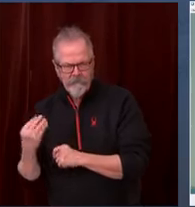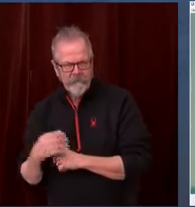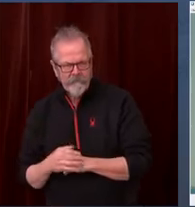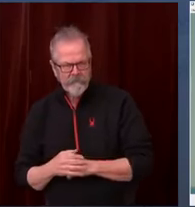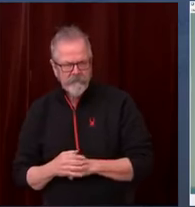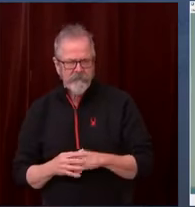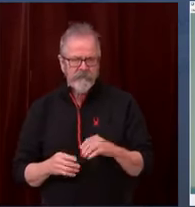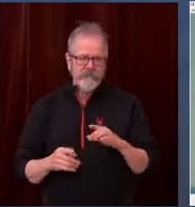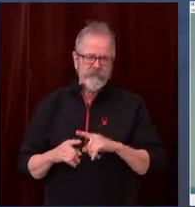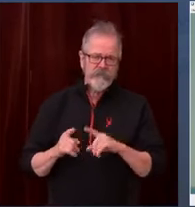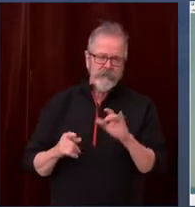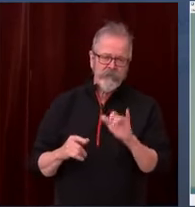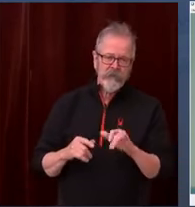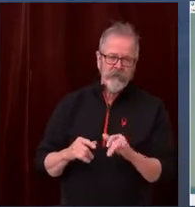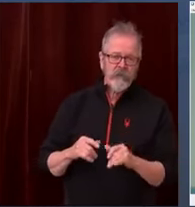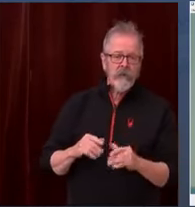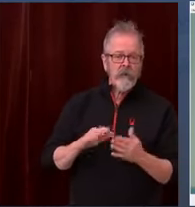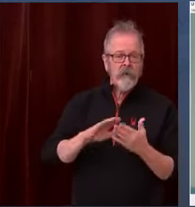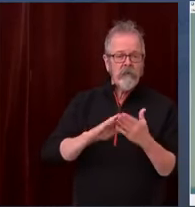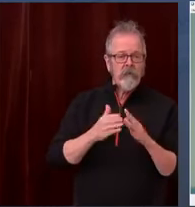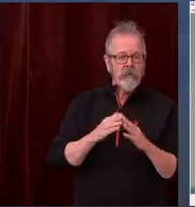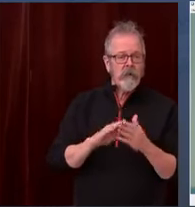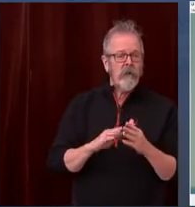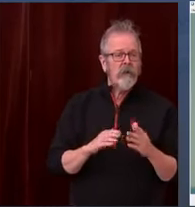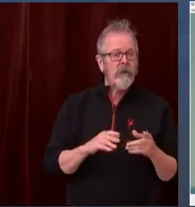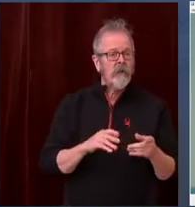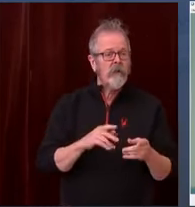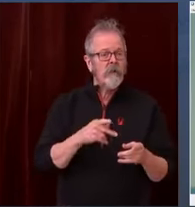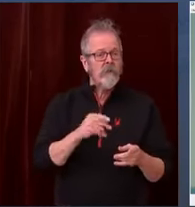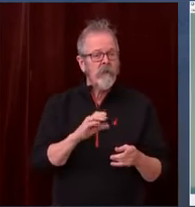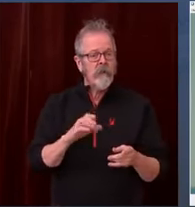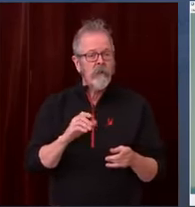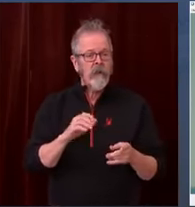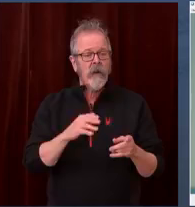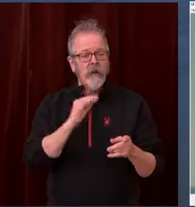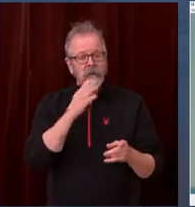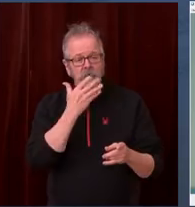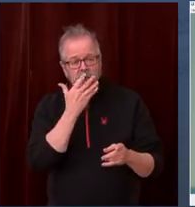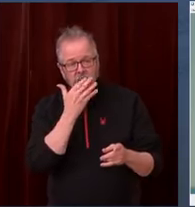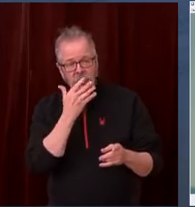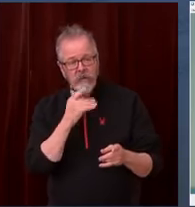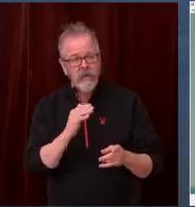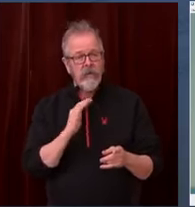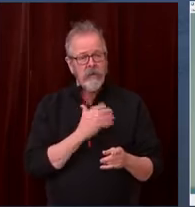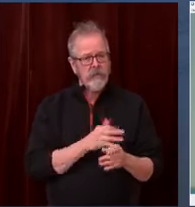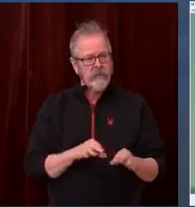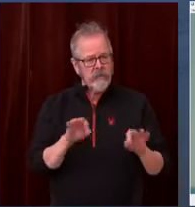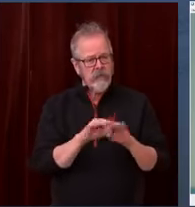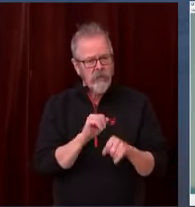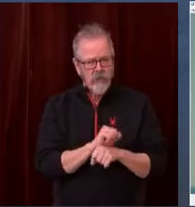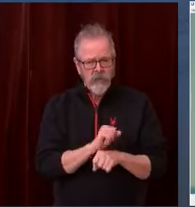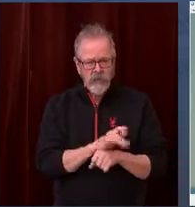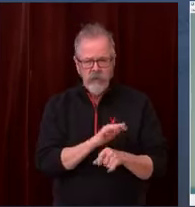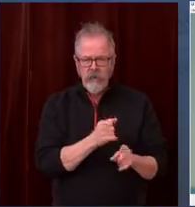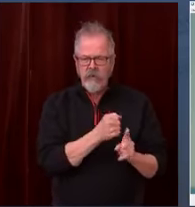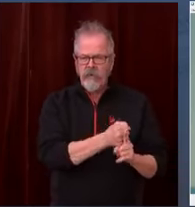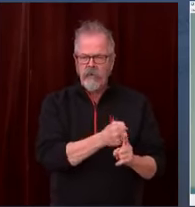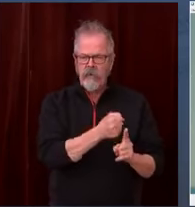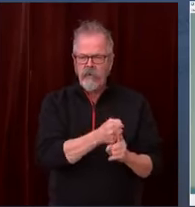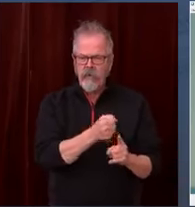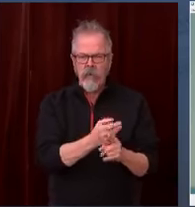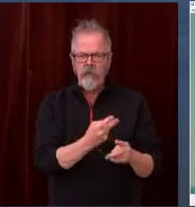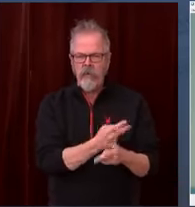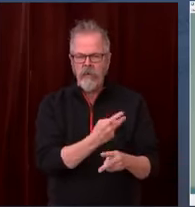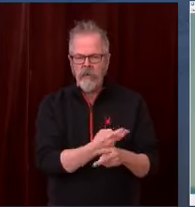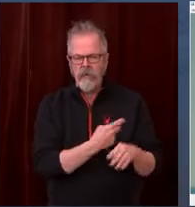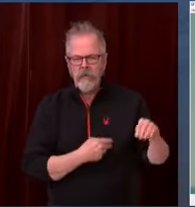we're charging them on seeing them charged more to maintain essential activities such as being able to